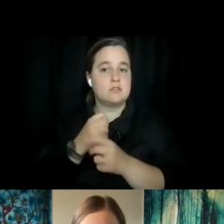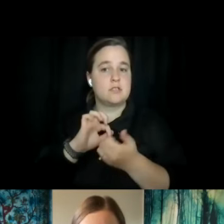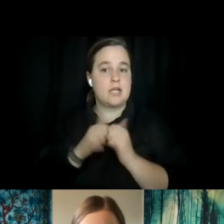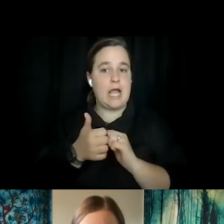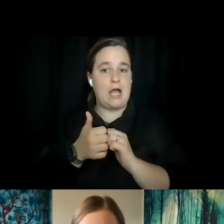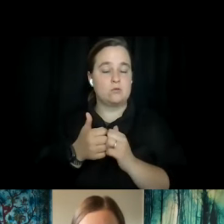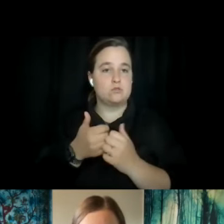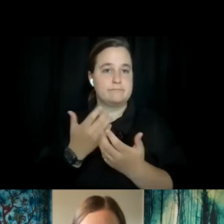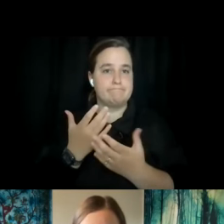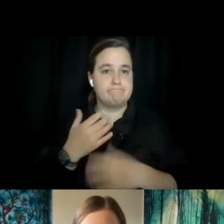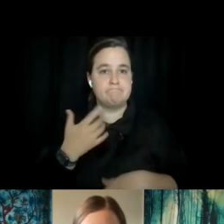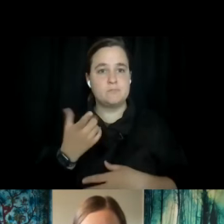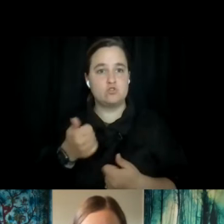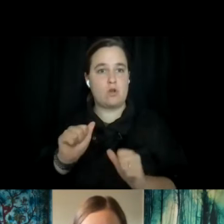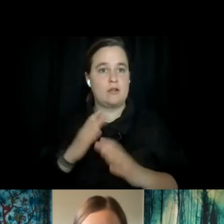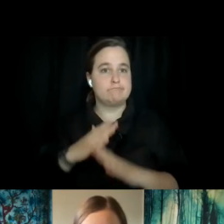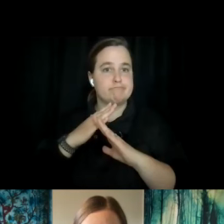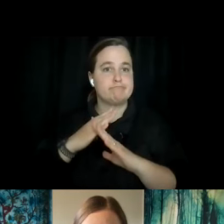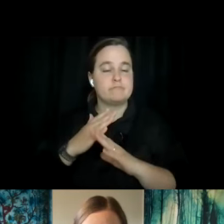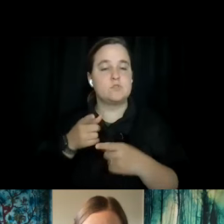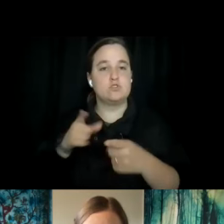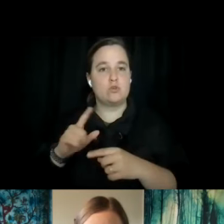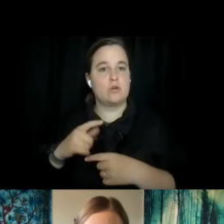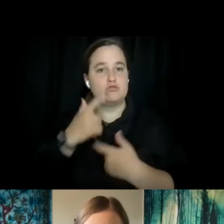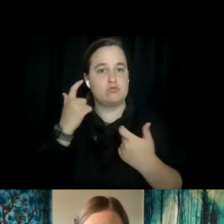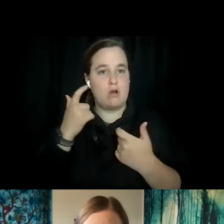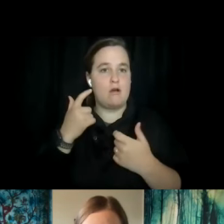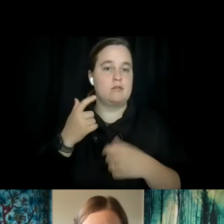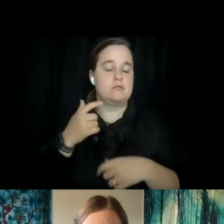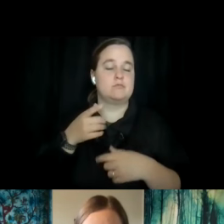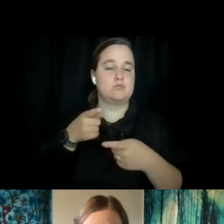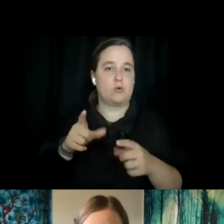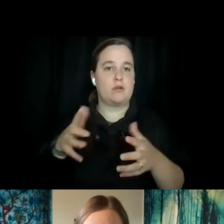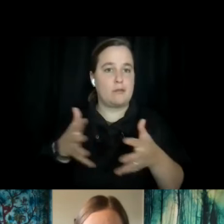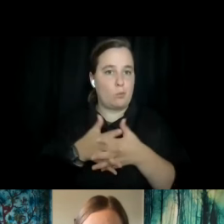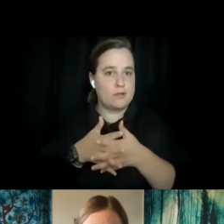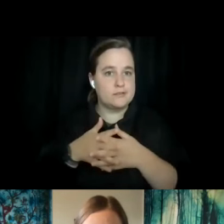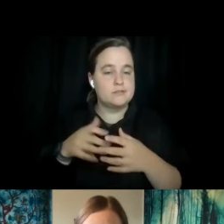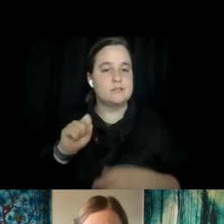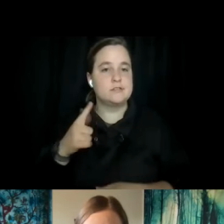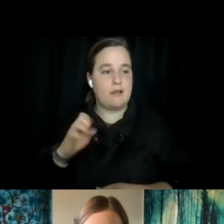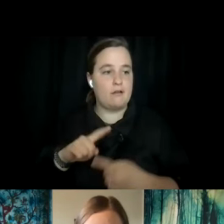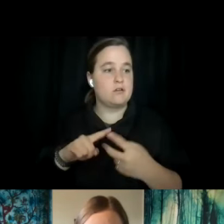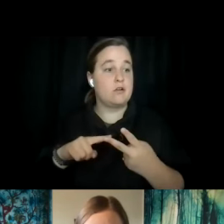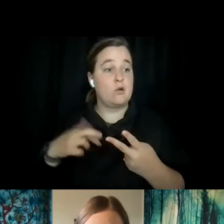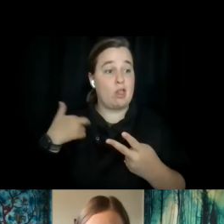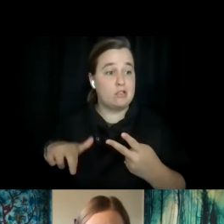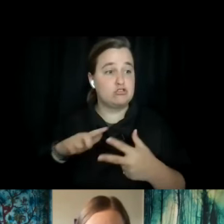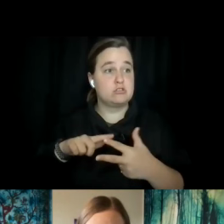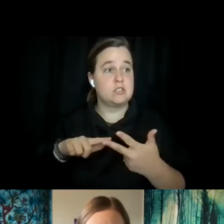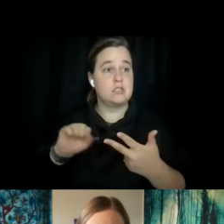intersect that during the pregnancy stage. Religious trauma, sexual trauma, spiritual trauma.